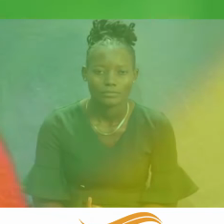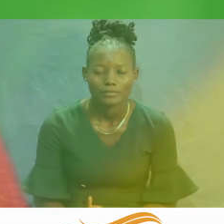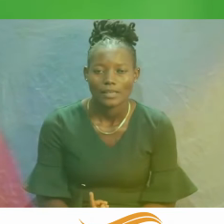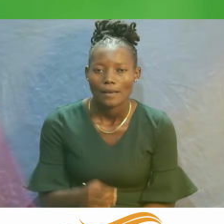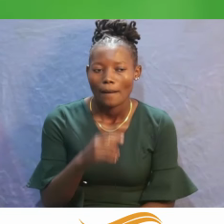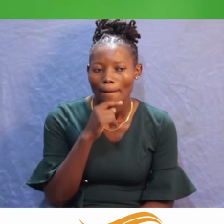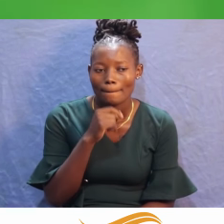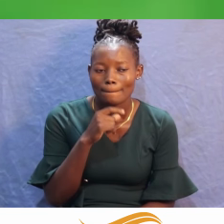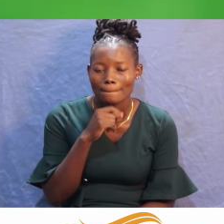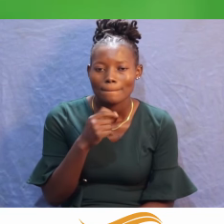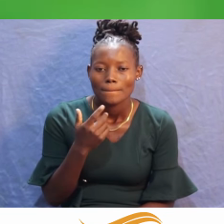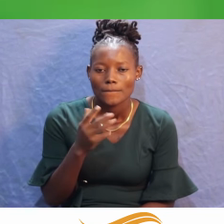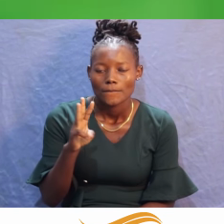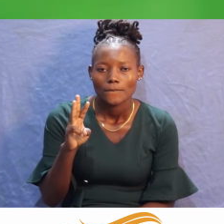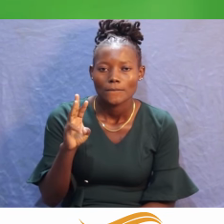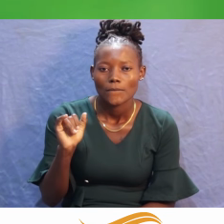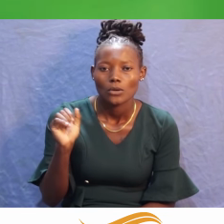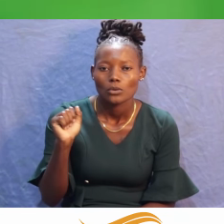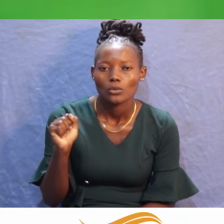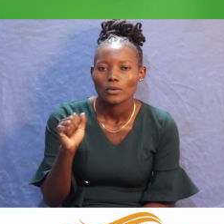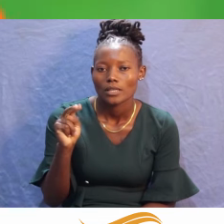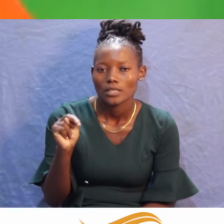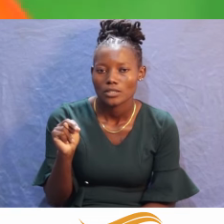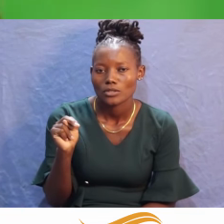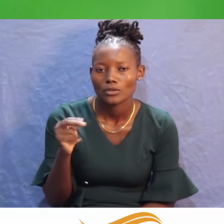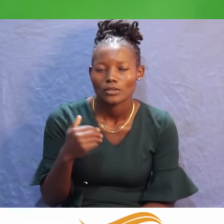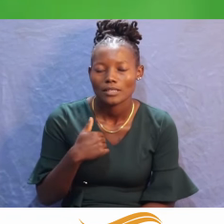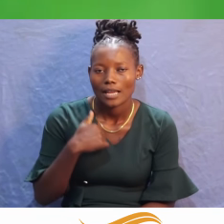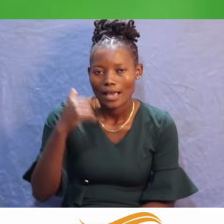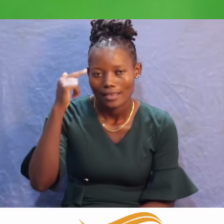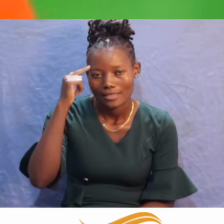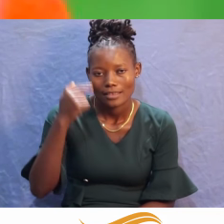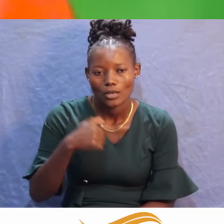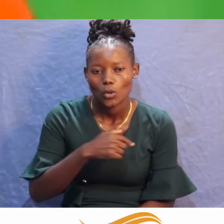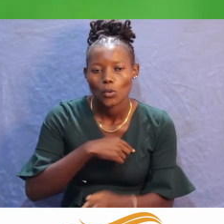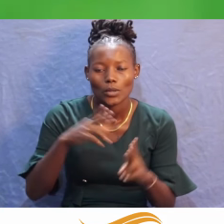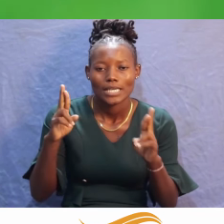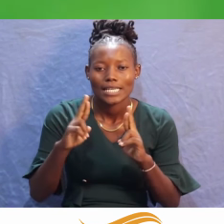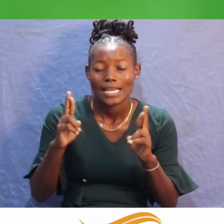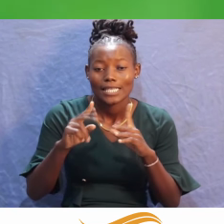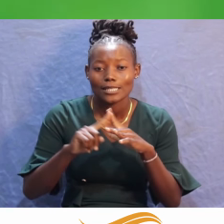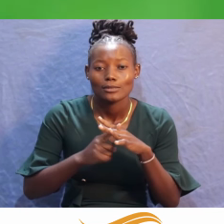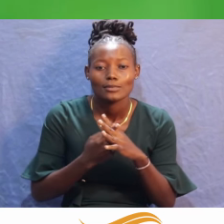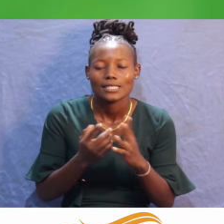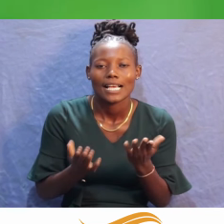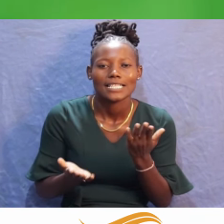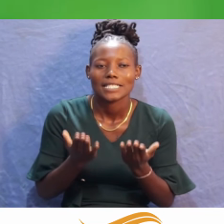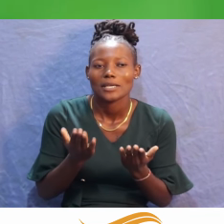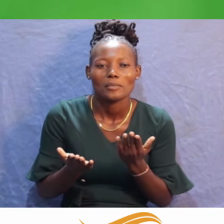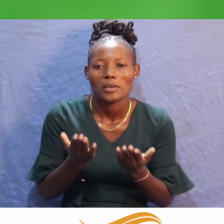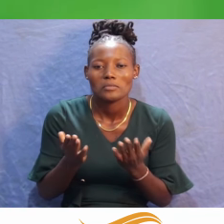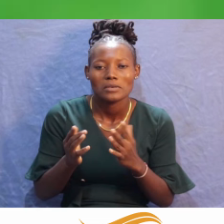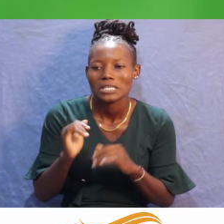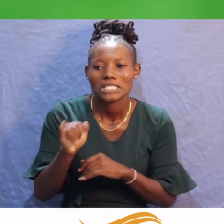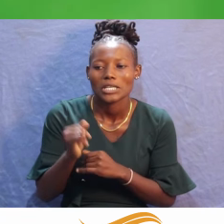Mr. Wissing, I think we are ready to go. Maybe just